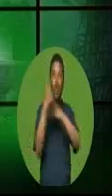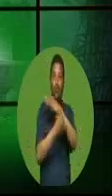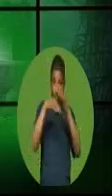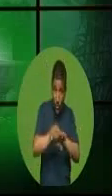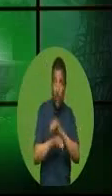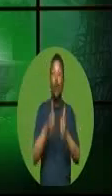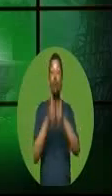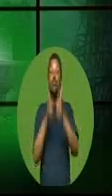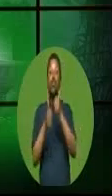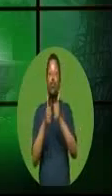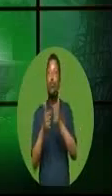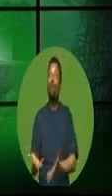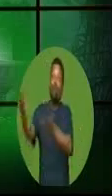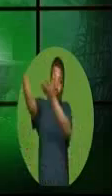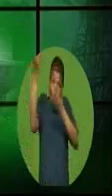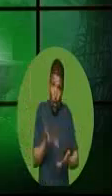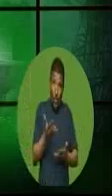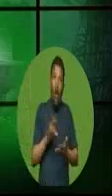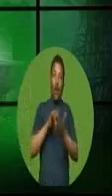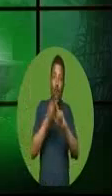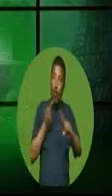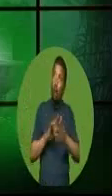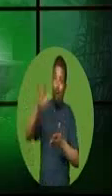which ones should be imported from abroad.